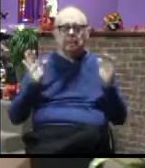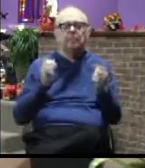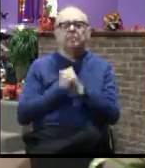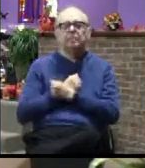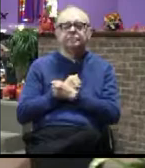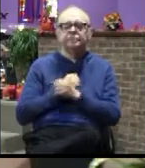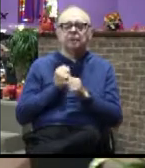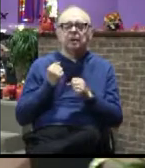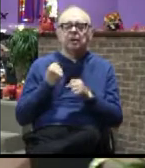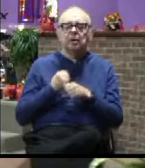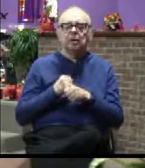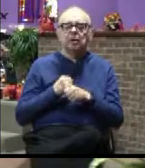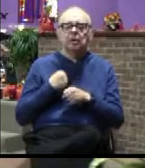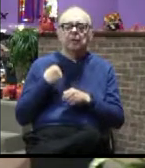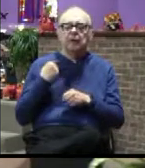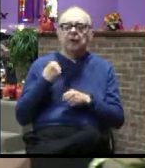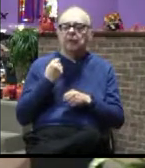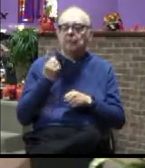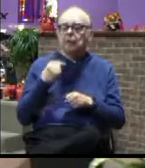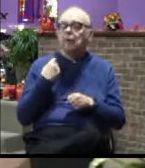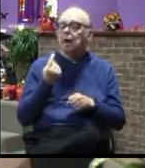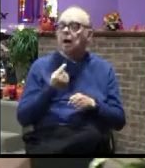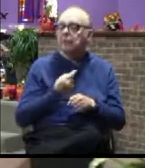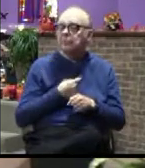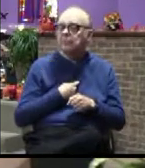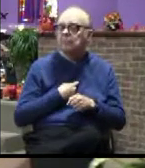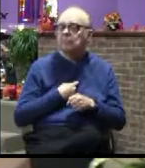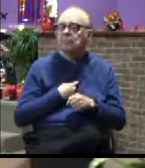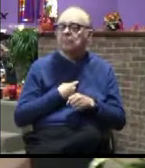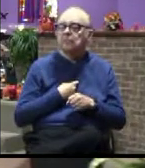great love that he made for us,